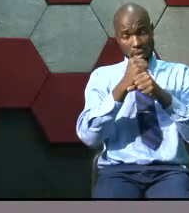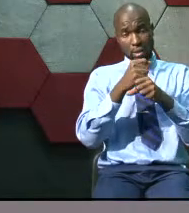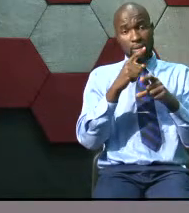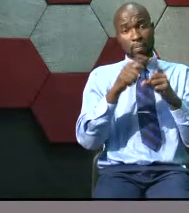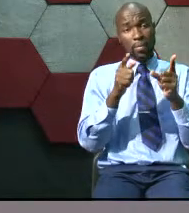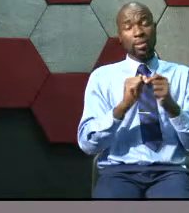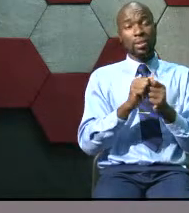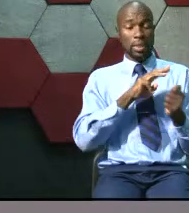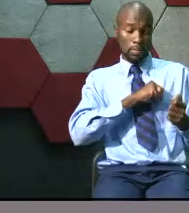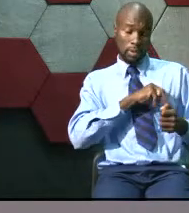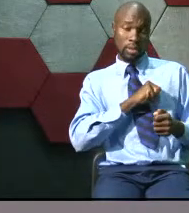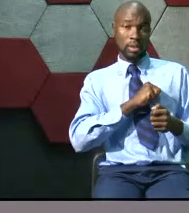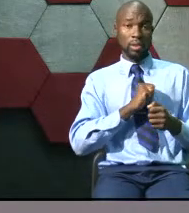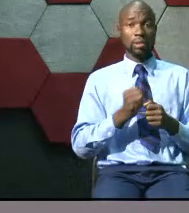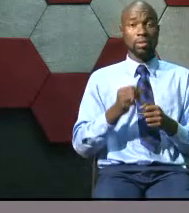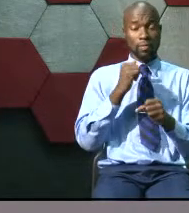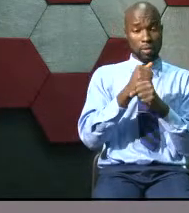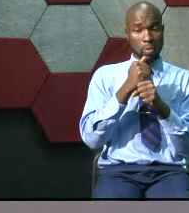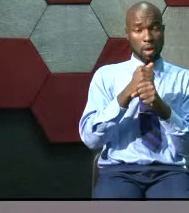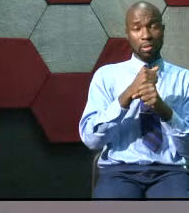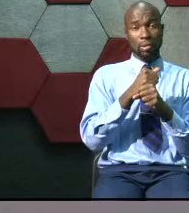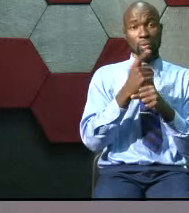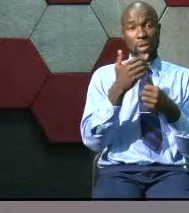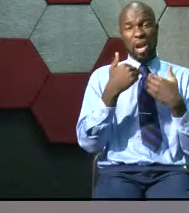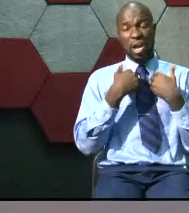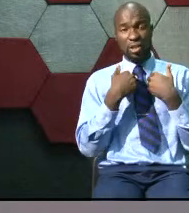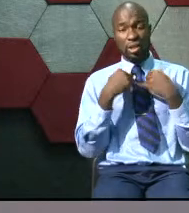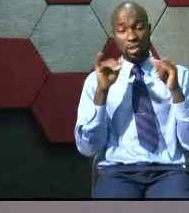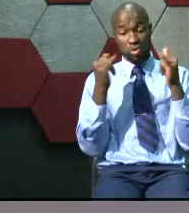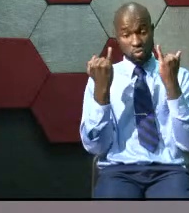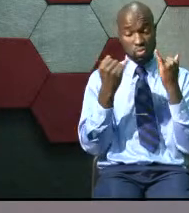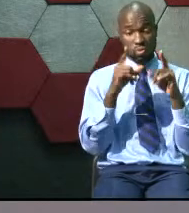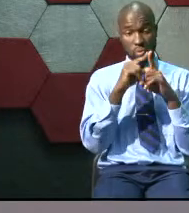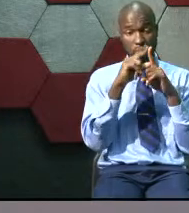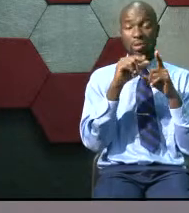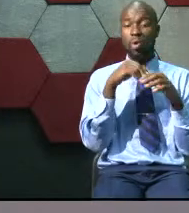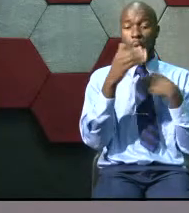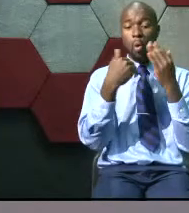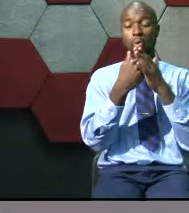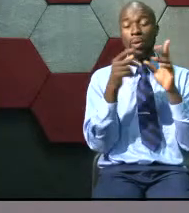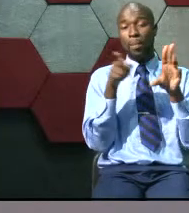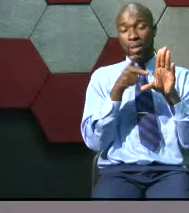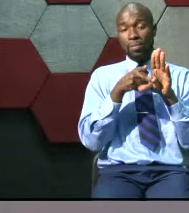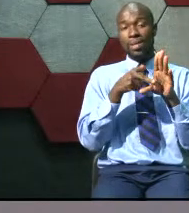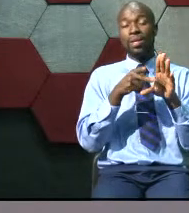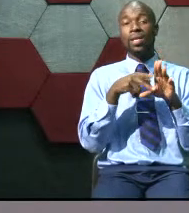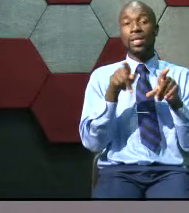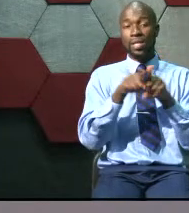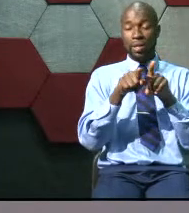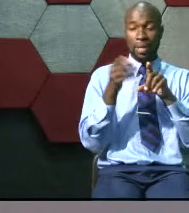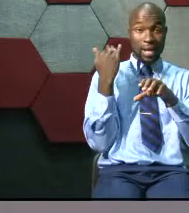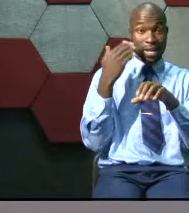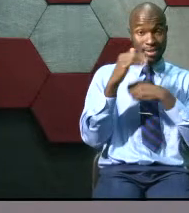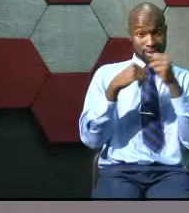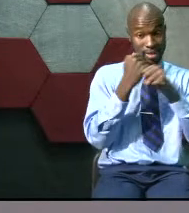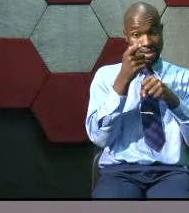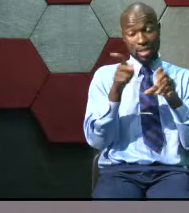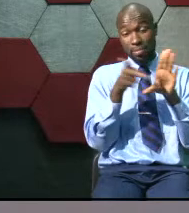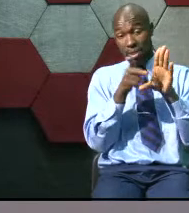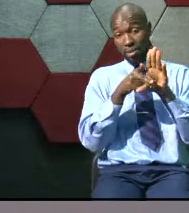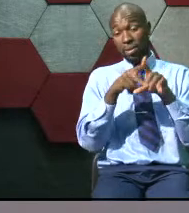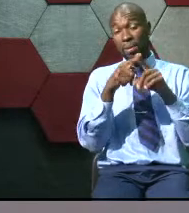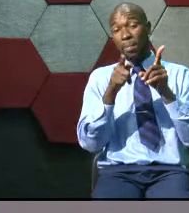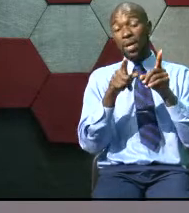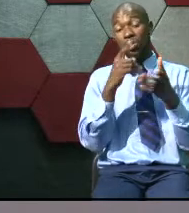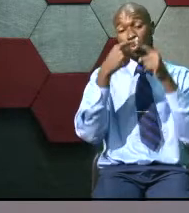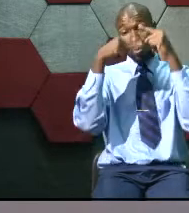Yes. I'm going to invent a new word. The persistence of the project. Rada has participated as well. Yeah, she has last year, and unfortunately she didn't get to win as